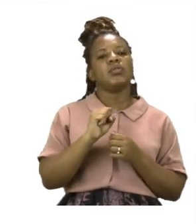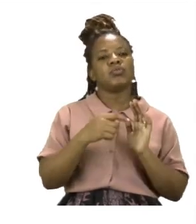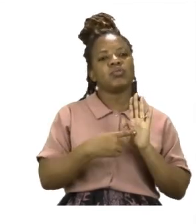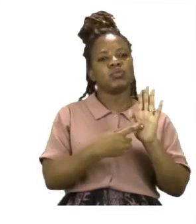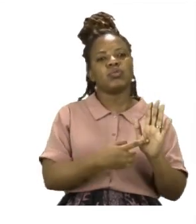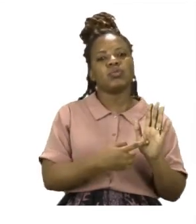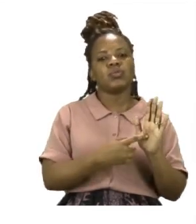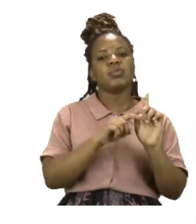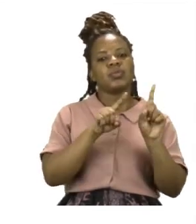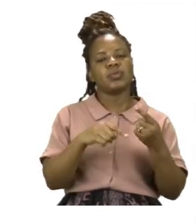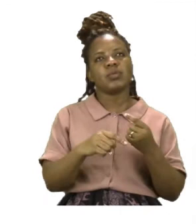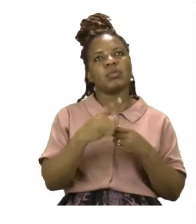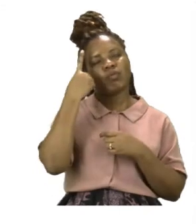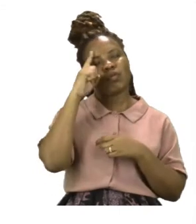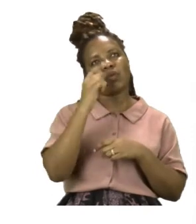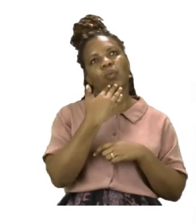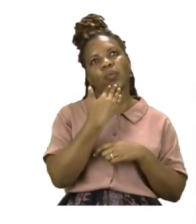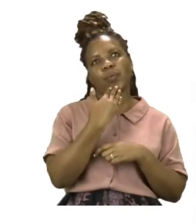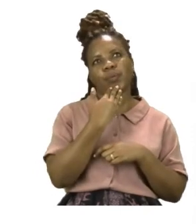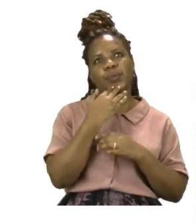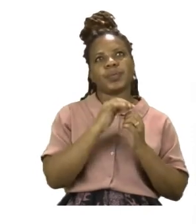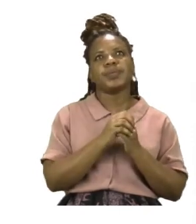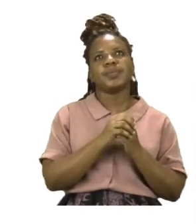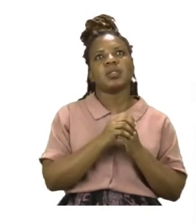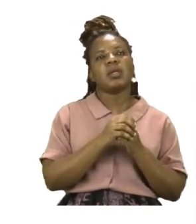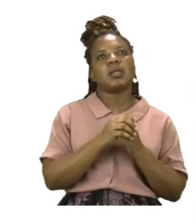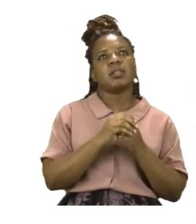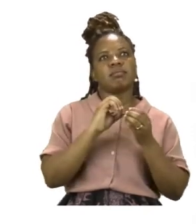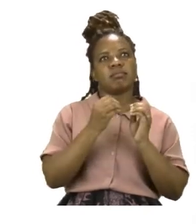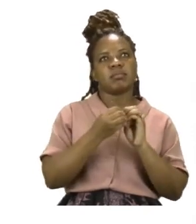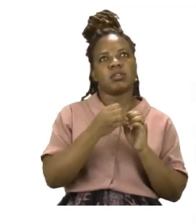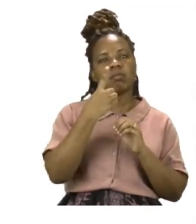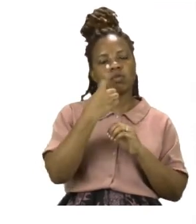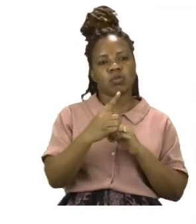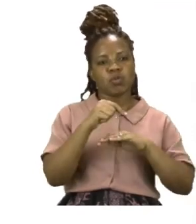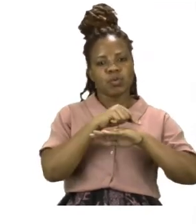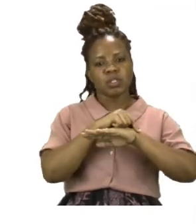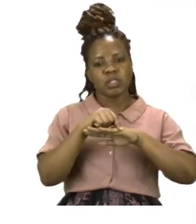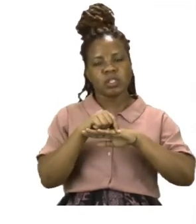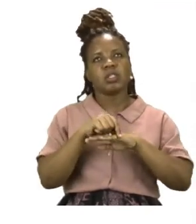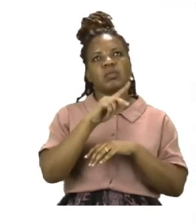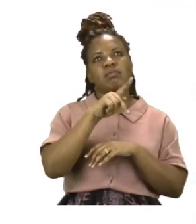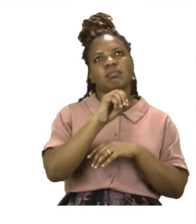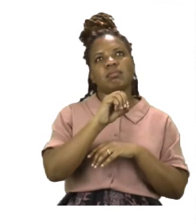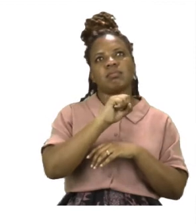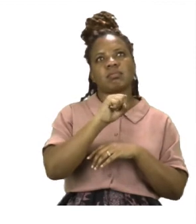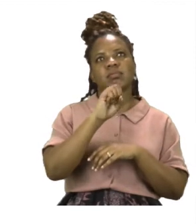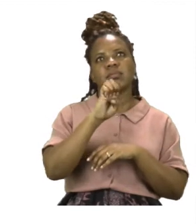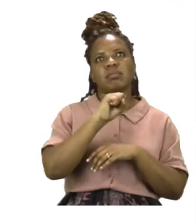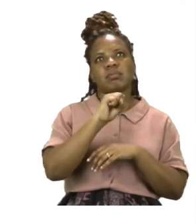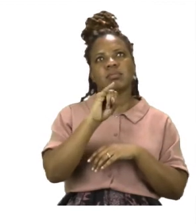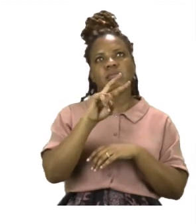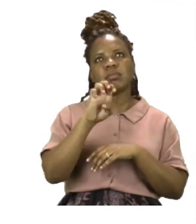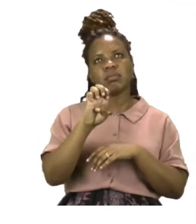pronouns in the following sentences. A is the one that we're going to be doing